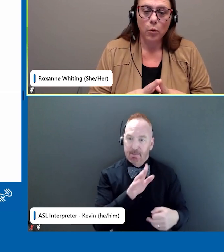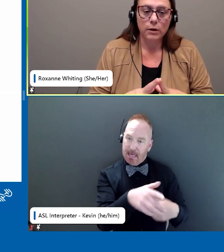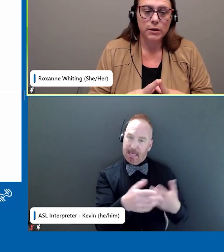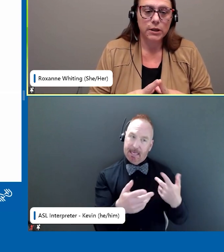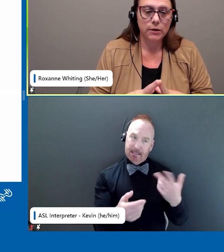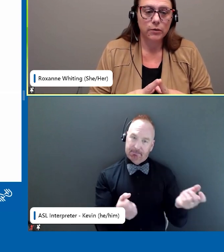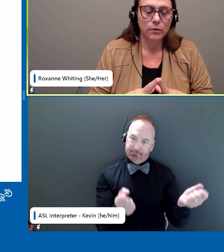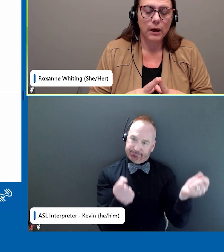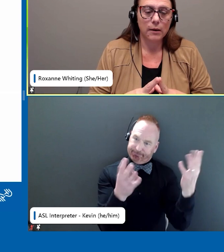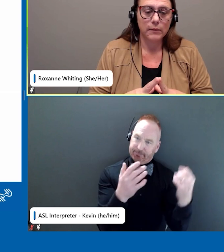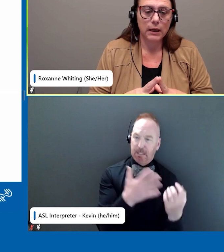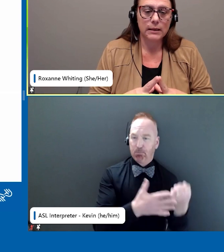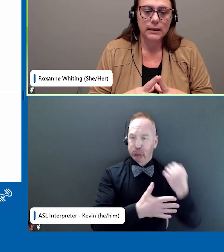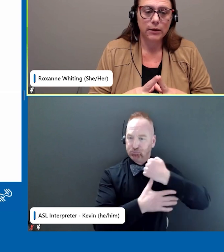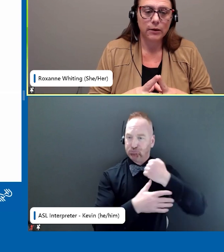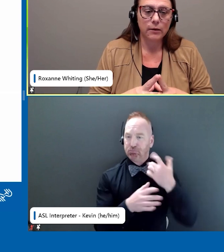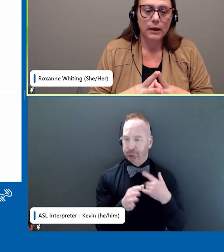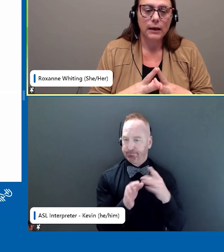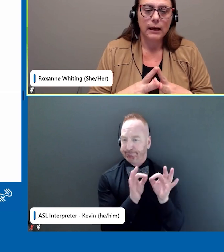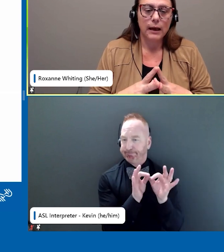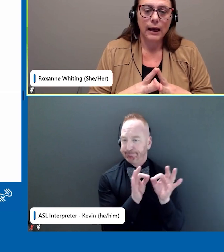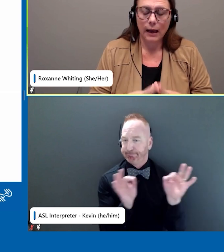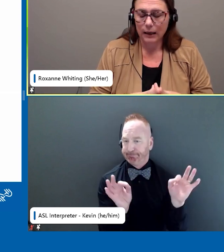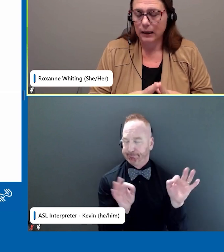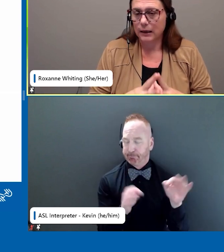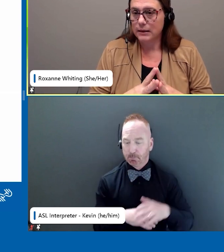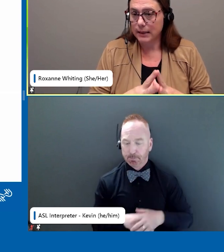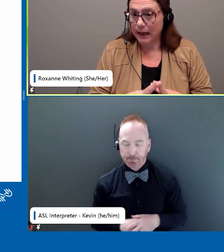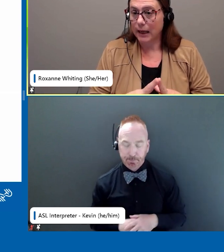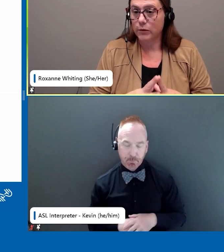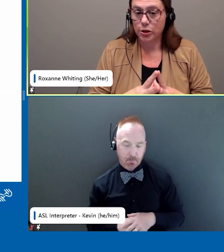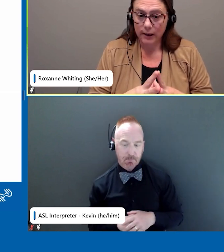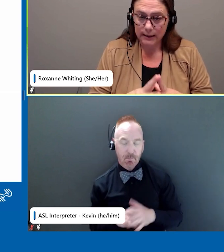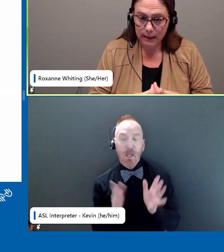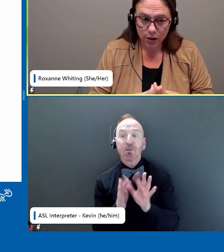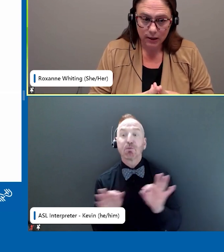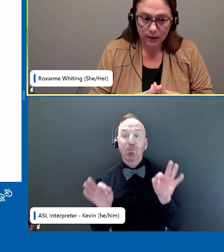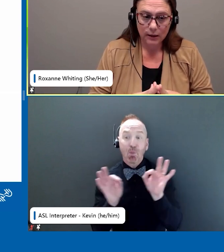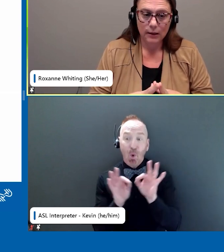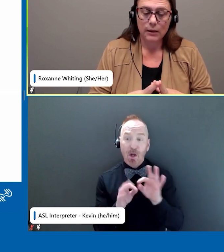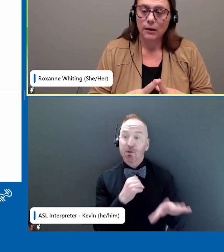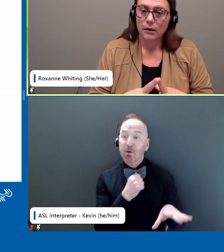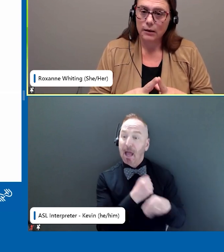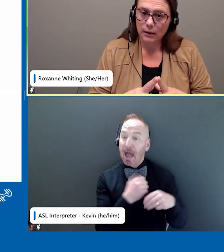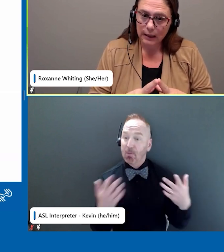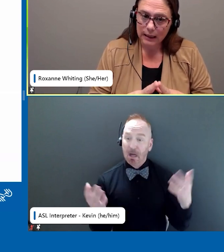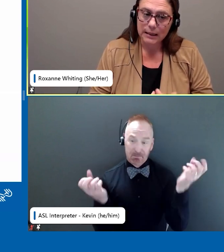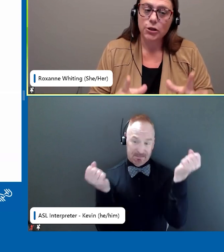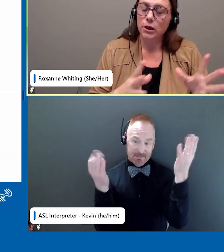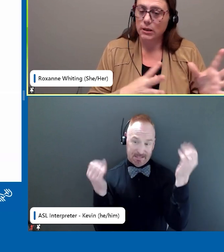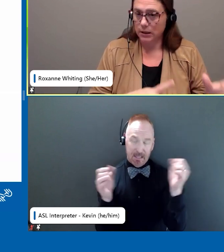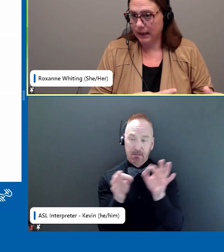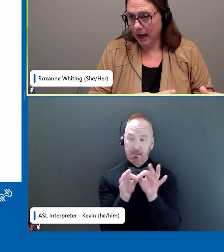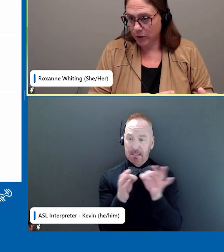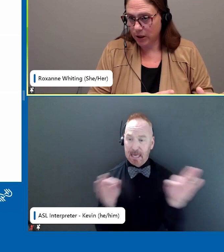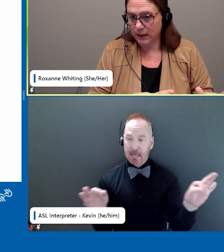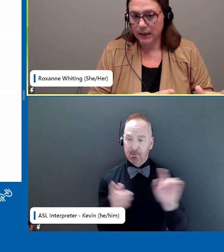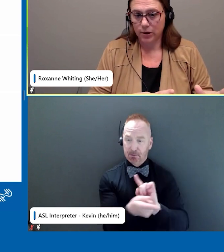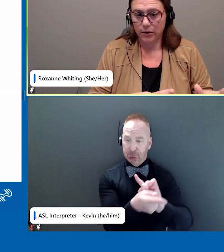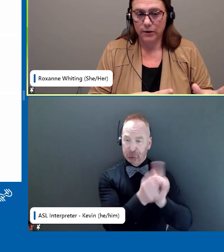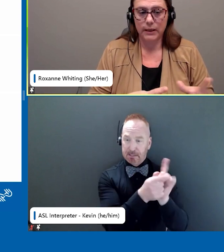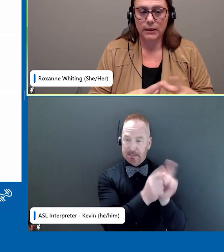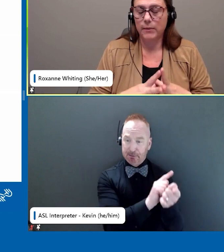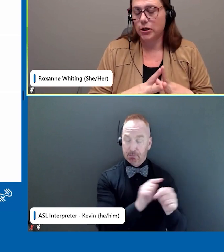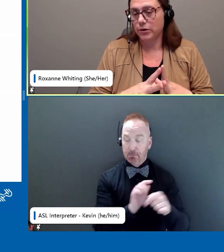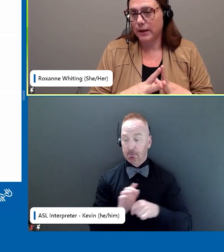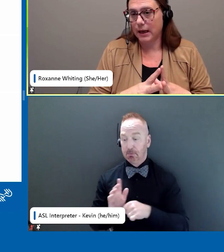really important to consider adding sign language translation in addition to the captionings that